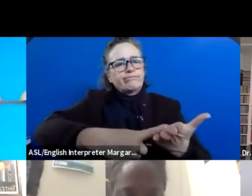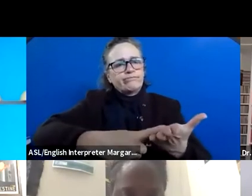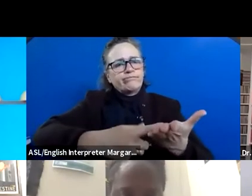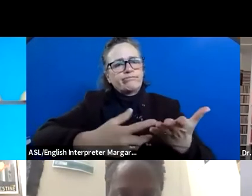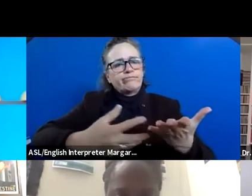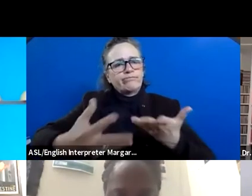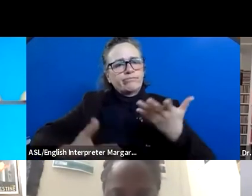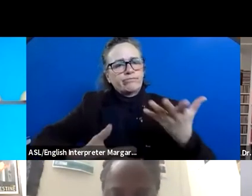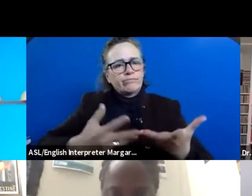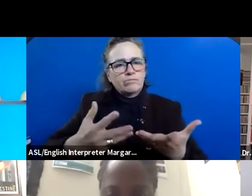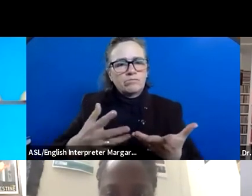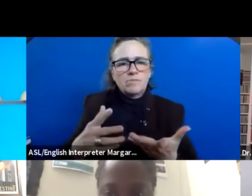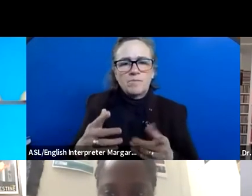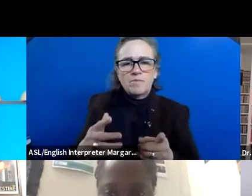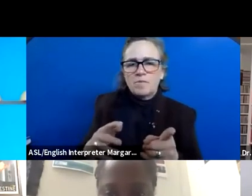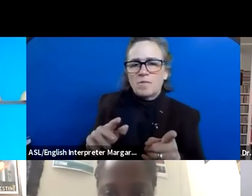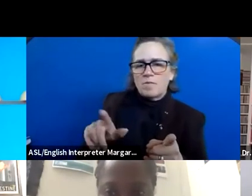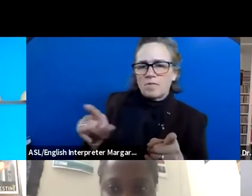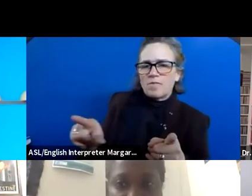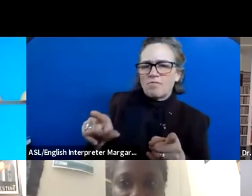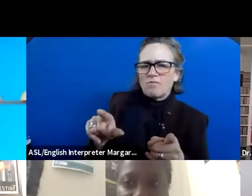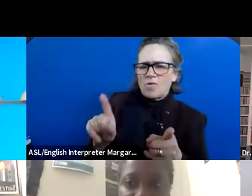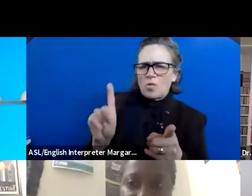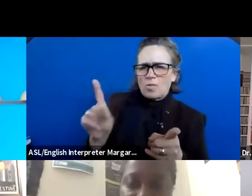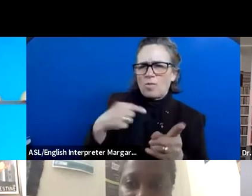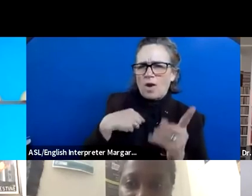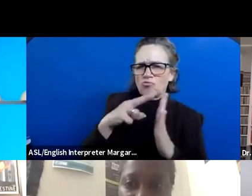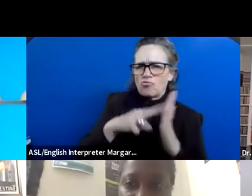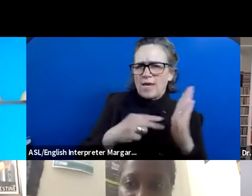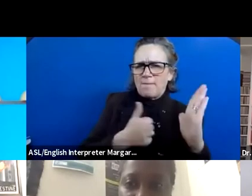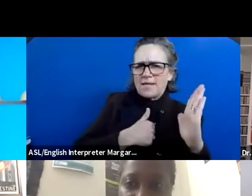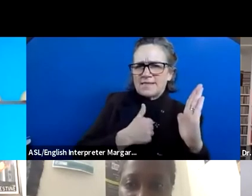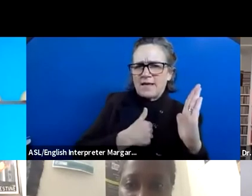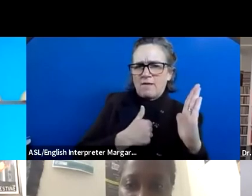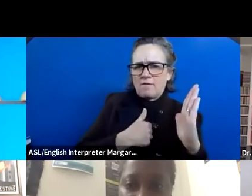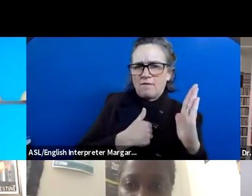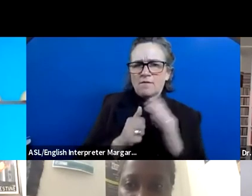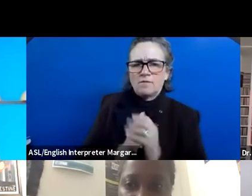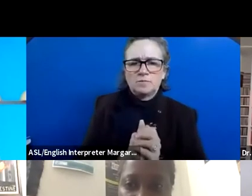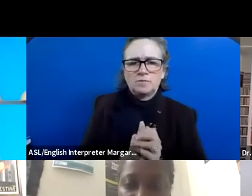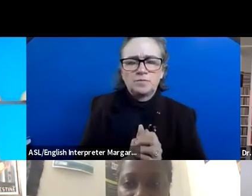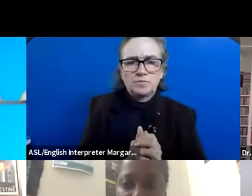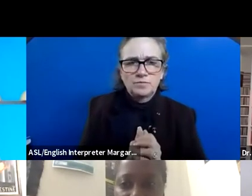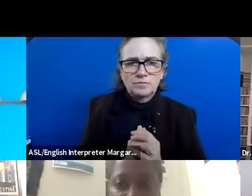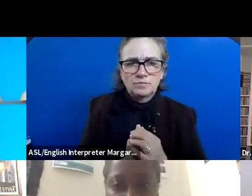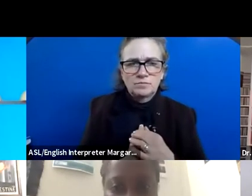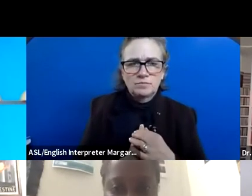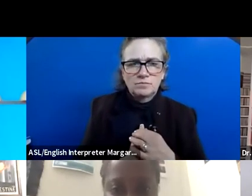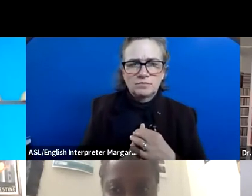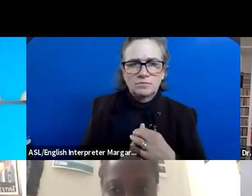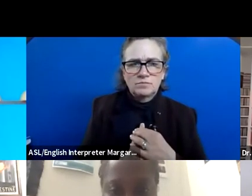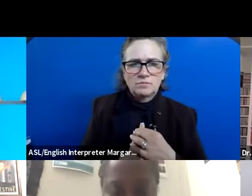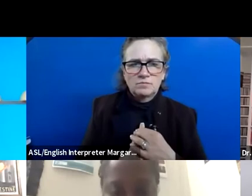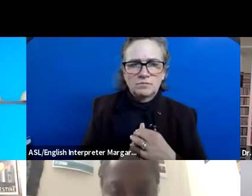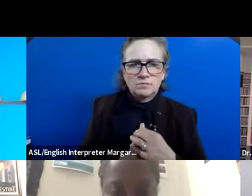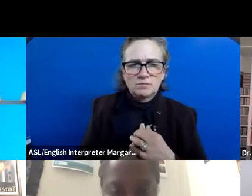I just want to read it to make sure. Oh, Ronit, I don't know if you've